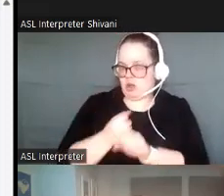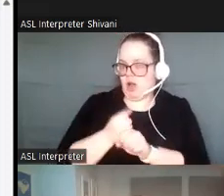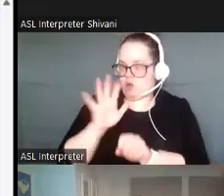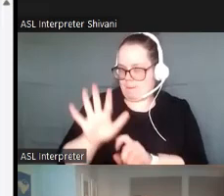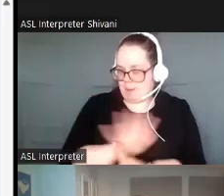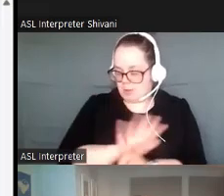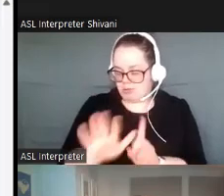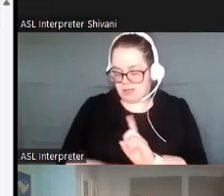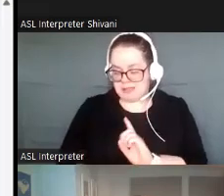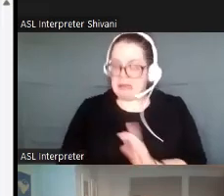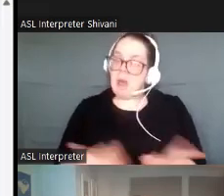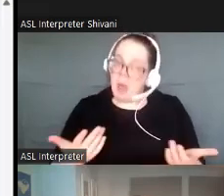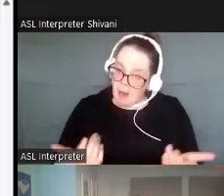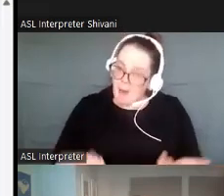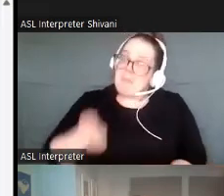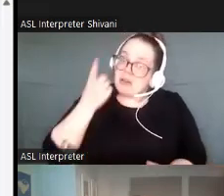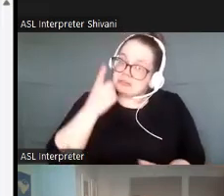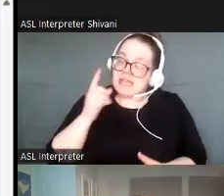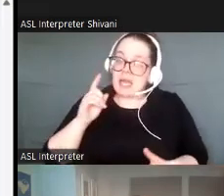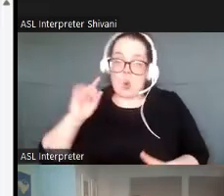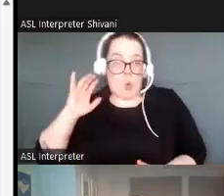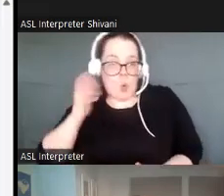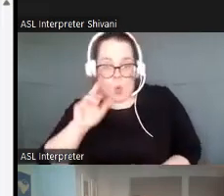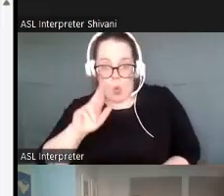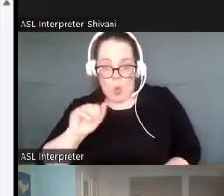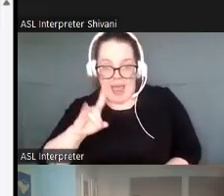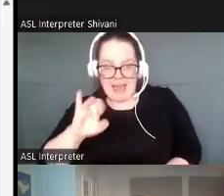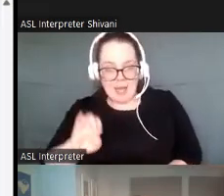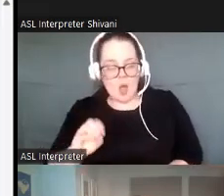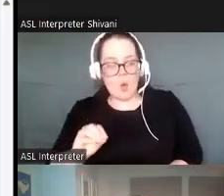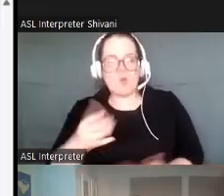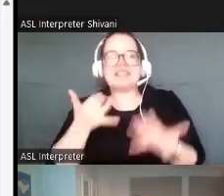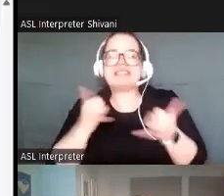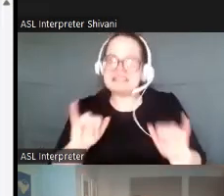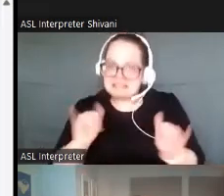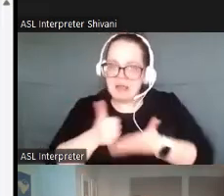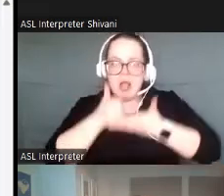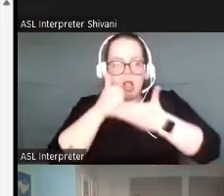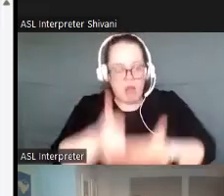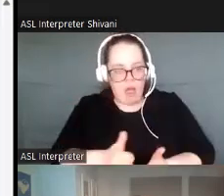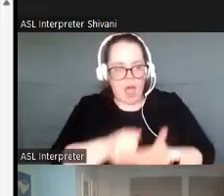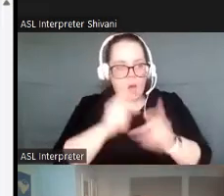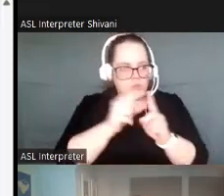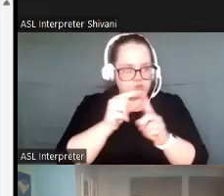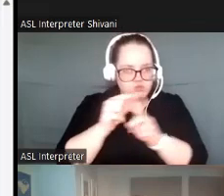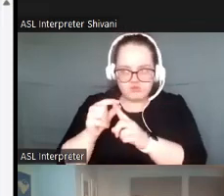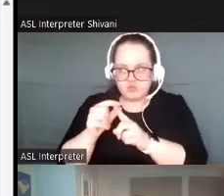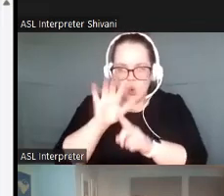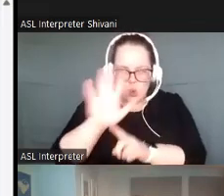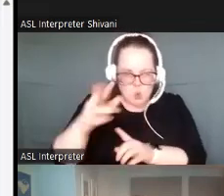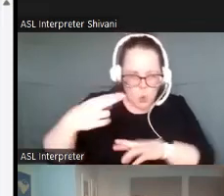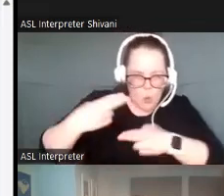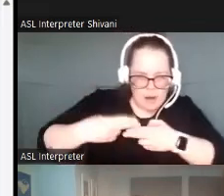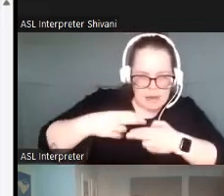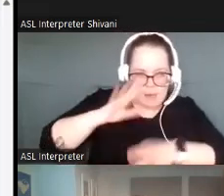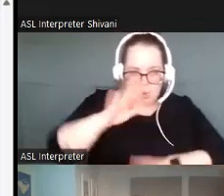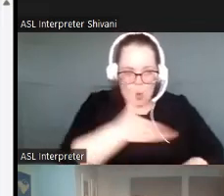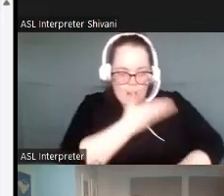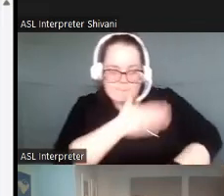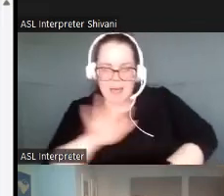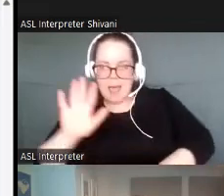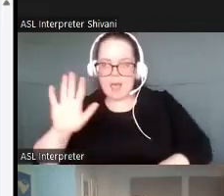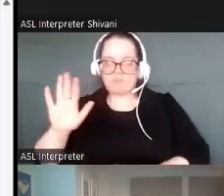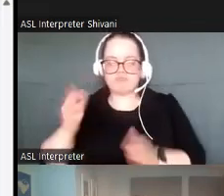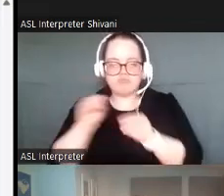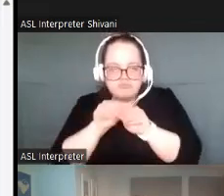And so I work with getting radio promotions people who can tell people that you should listen to this song, and then of course